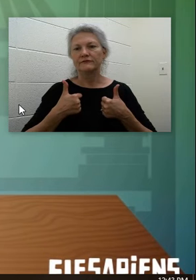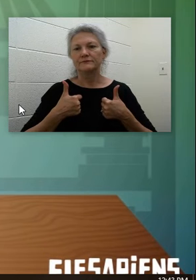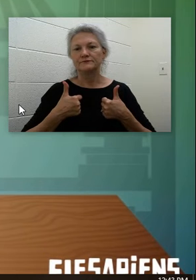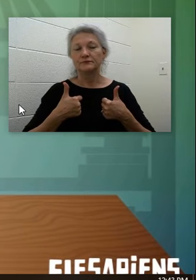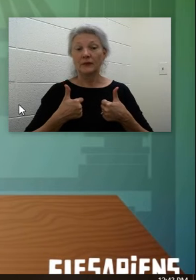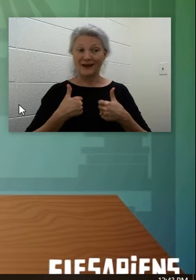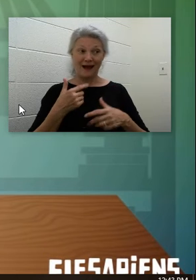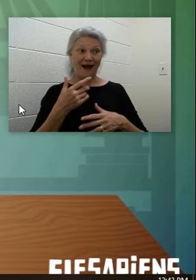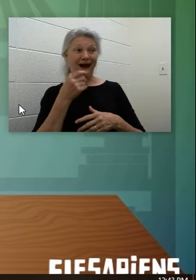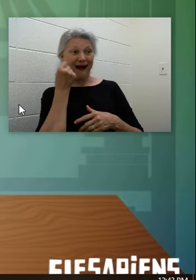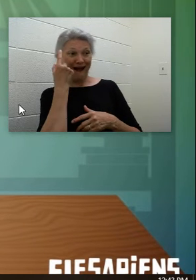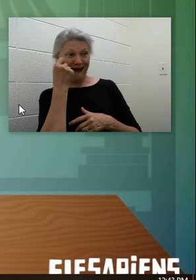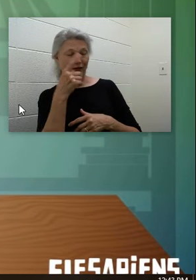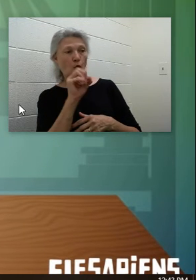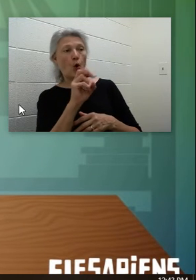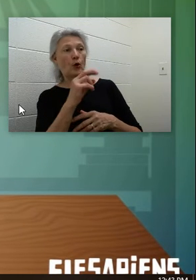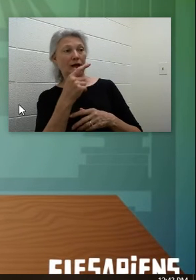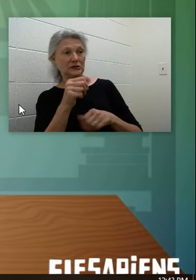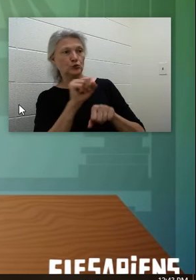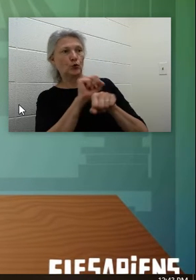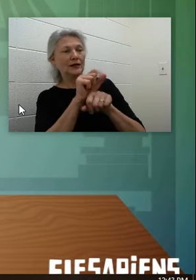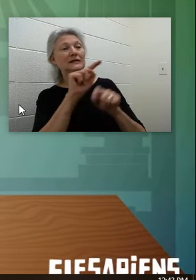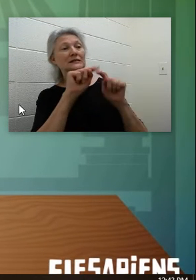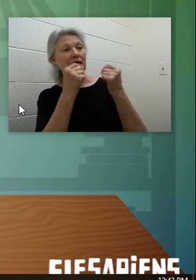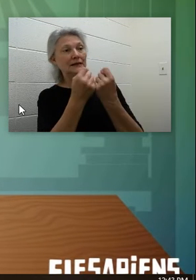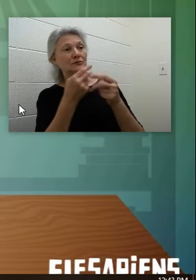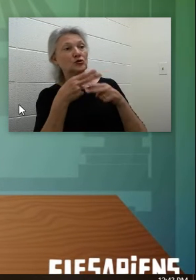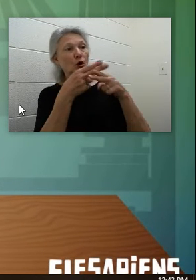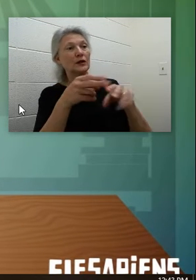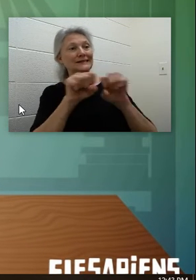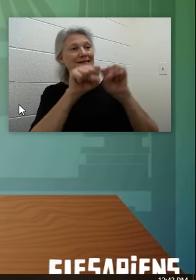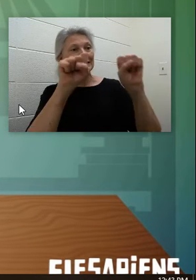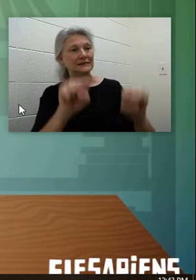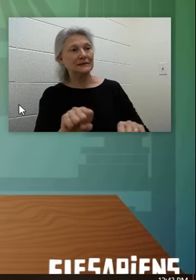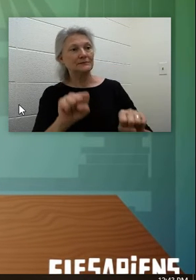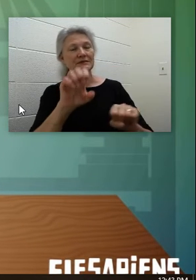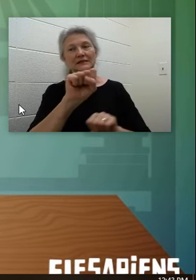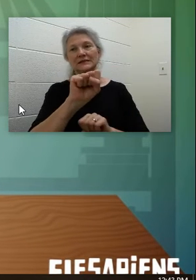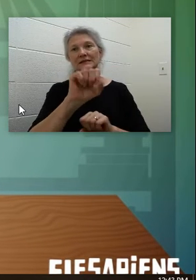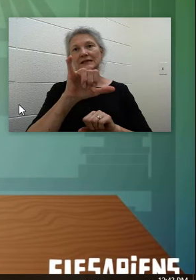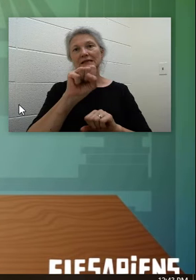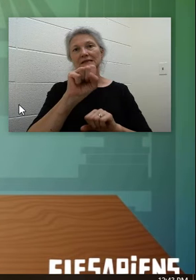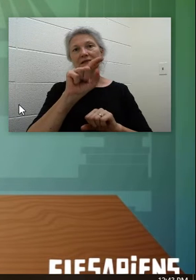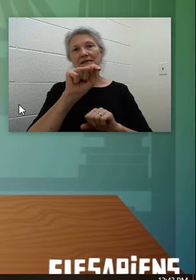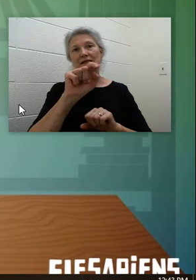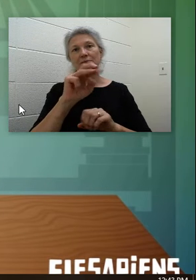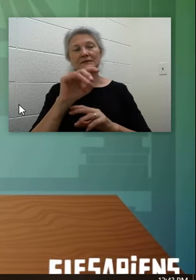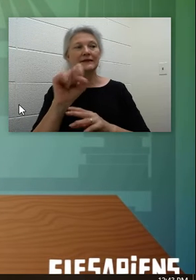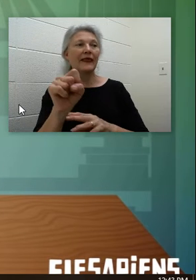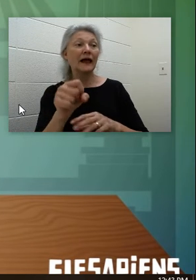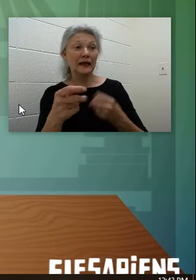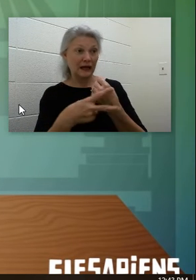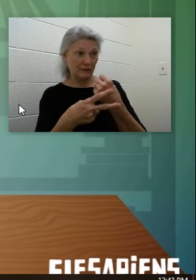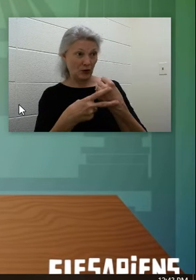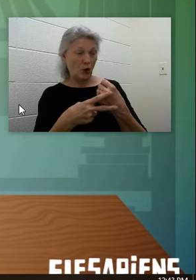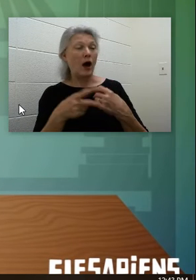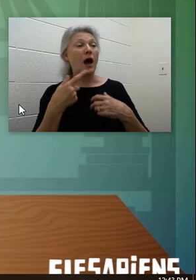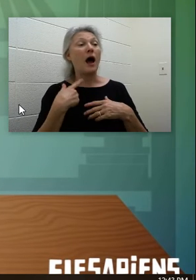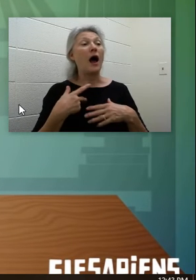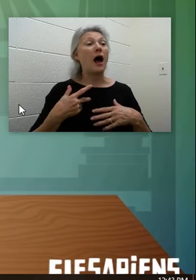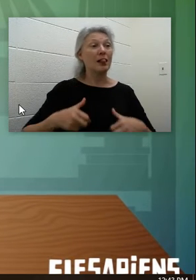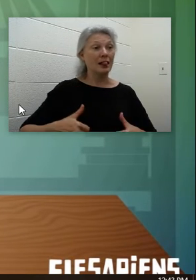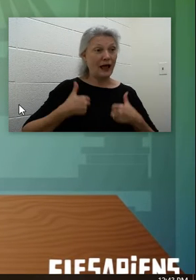of the human body work in teams called systems that keep you alive. And all these systems make up the most amazing